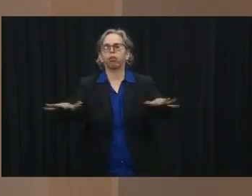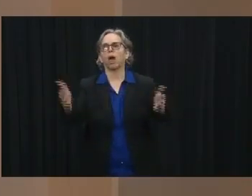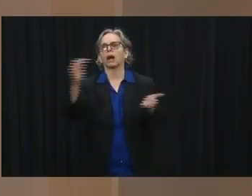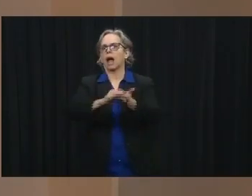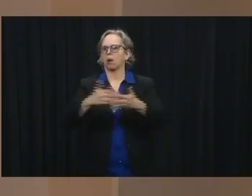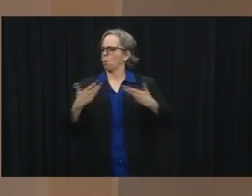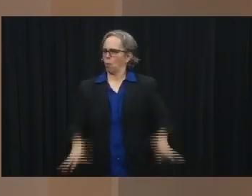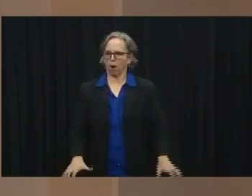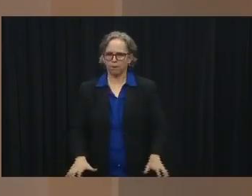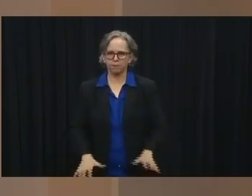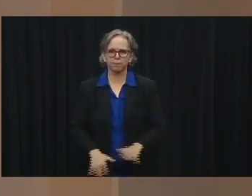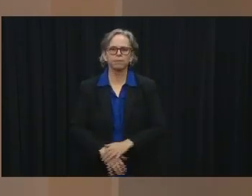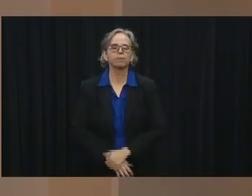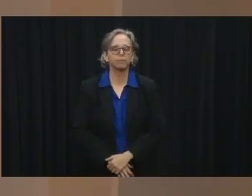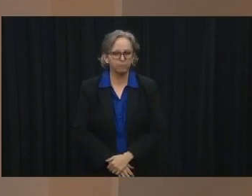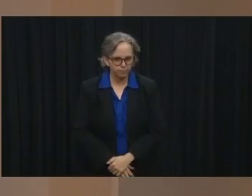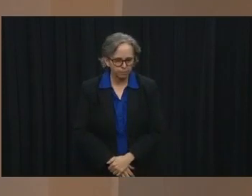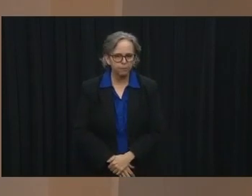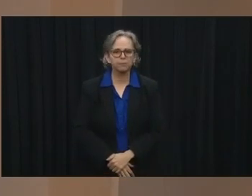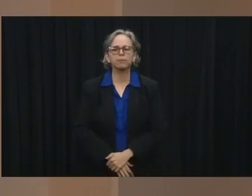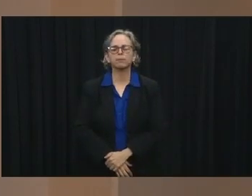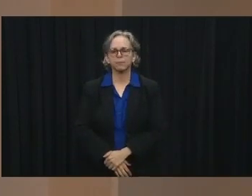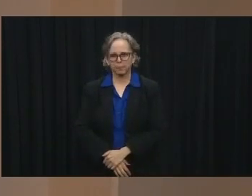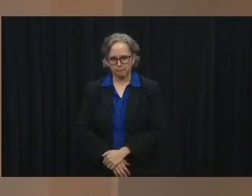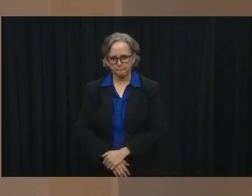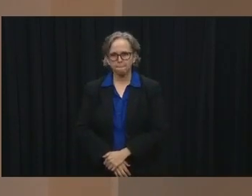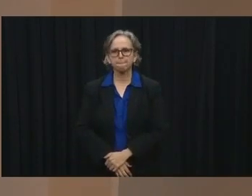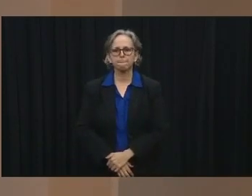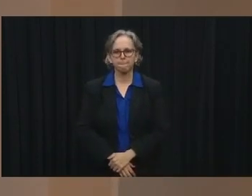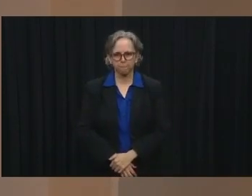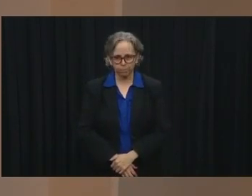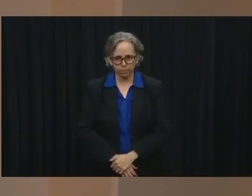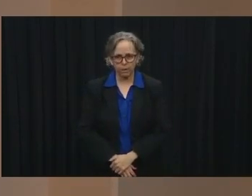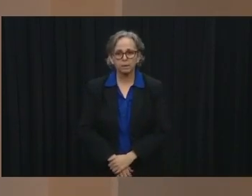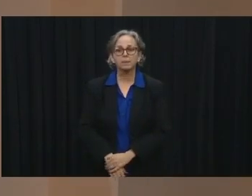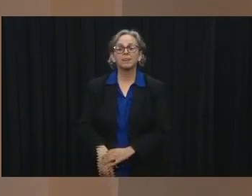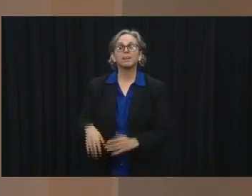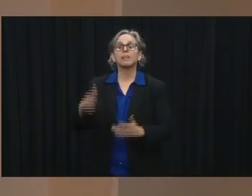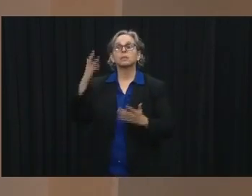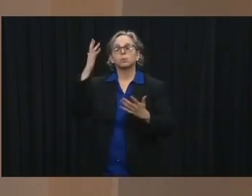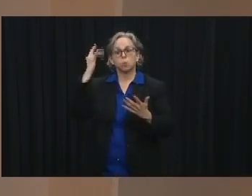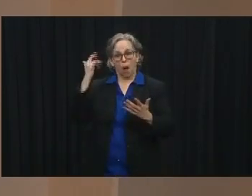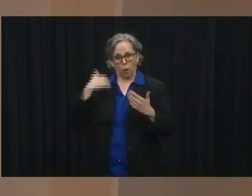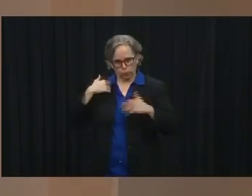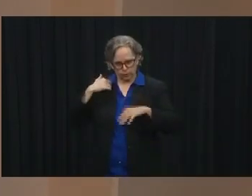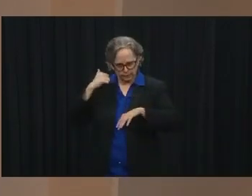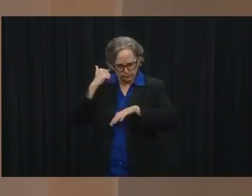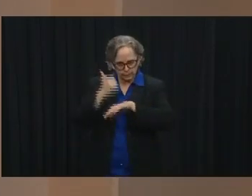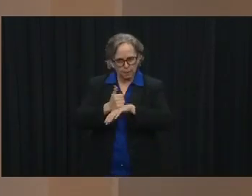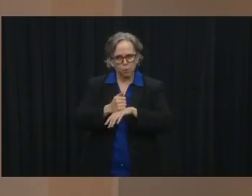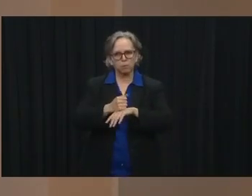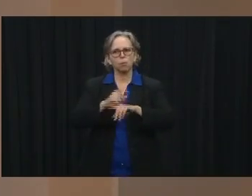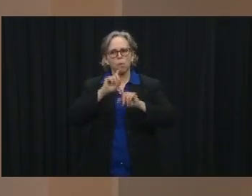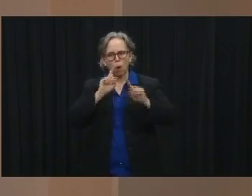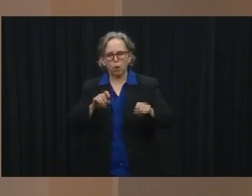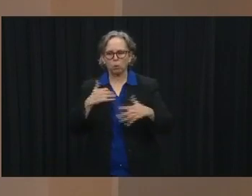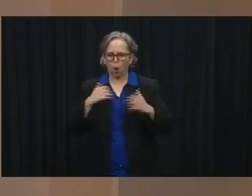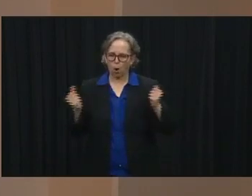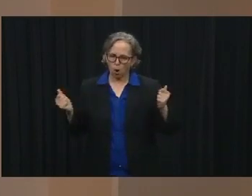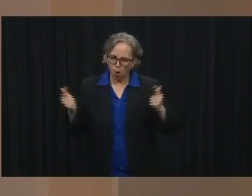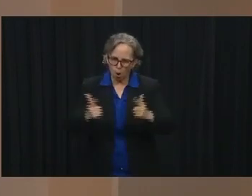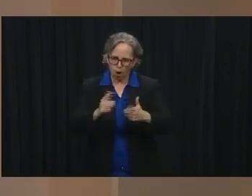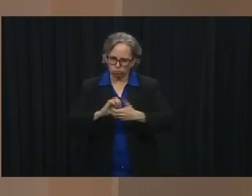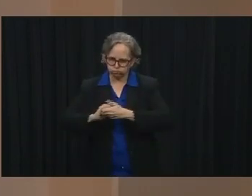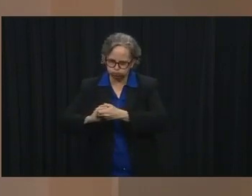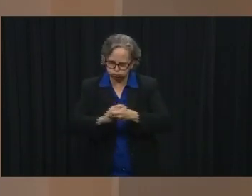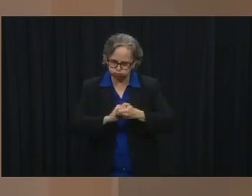these orders exist, and that's what you can help us accomplish. Additionally, I just got off the phone before we came in here